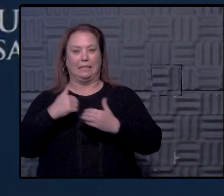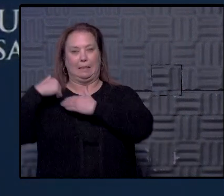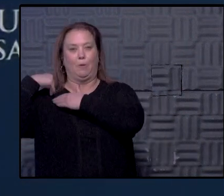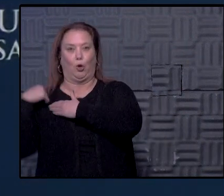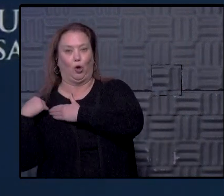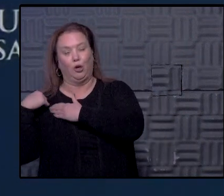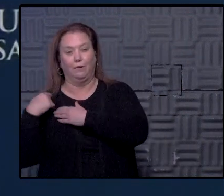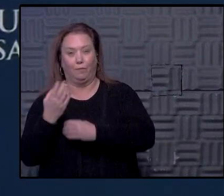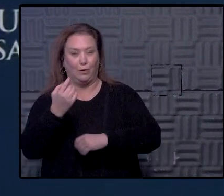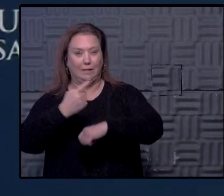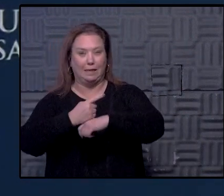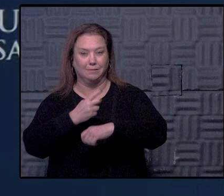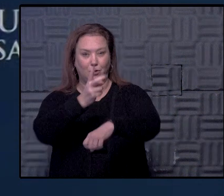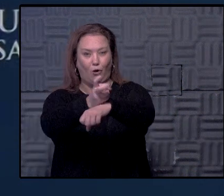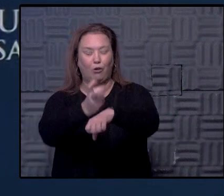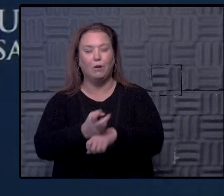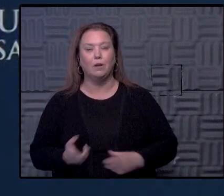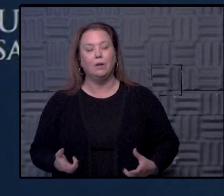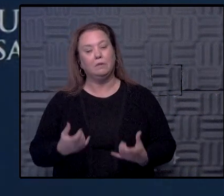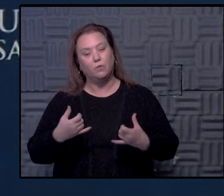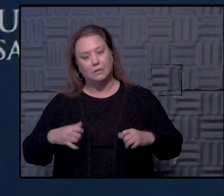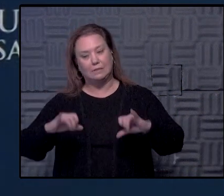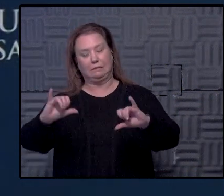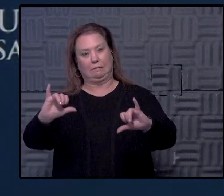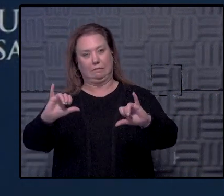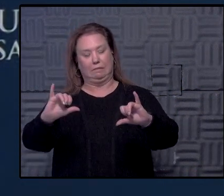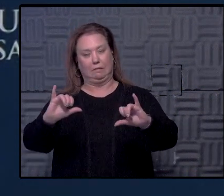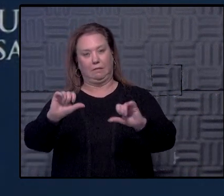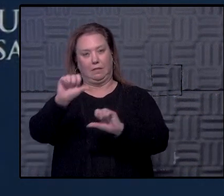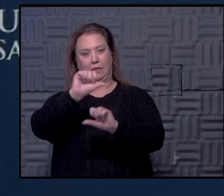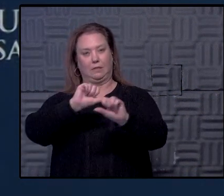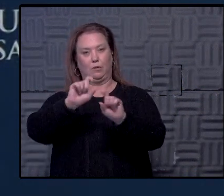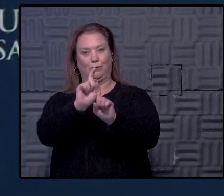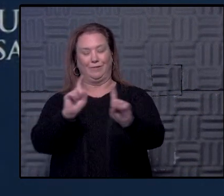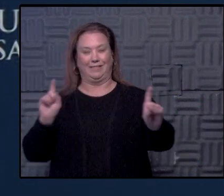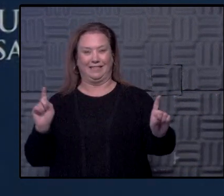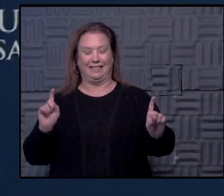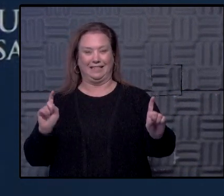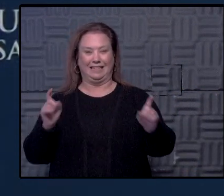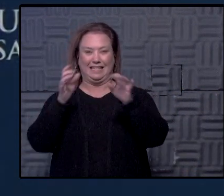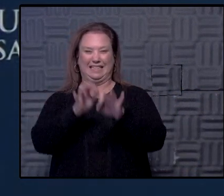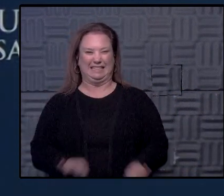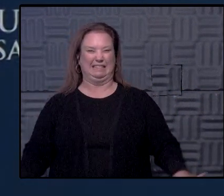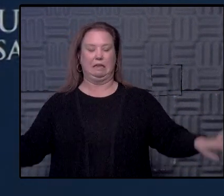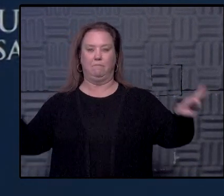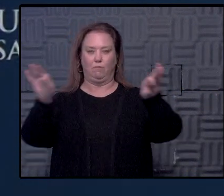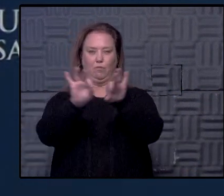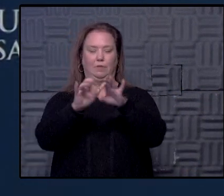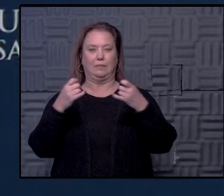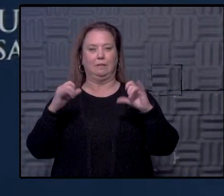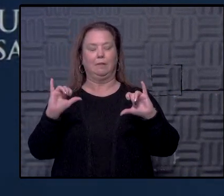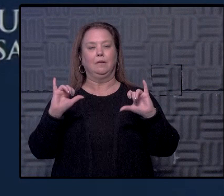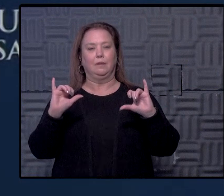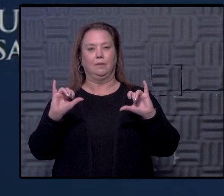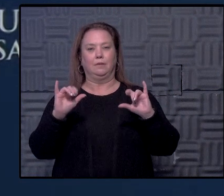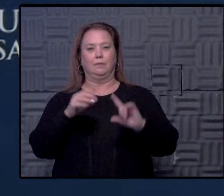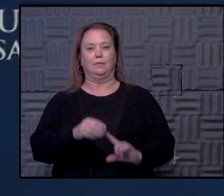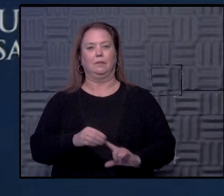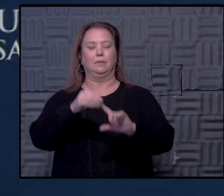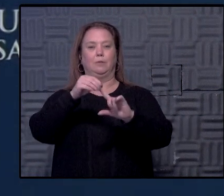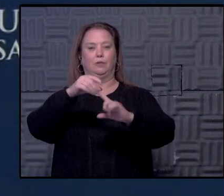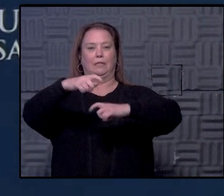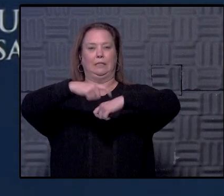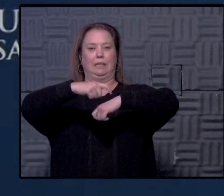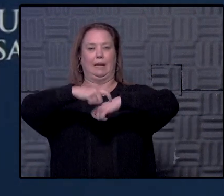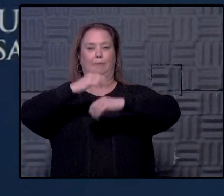burden. If you're still able to maintain that social distancing, I think it's still critically important, especially during the